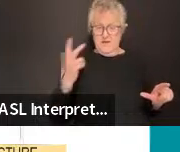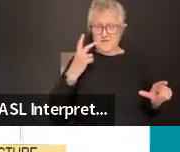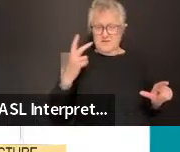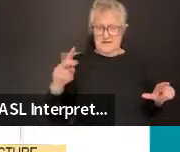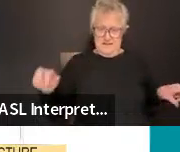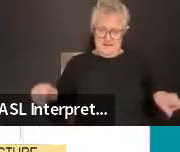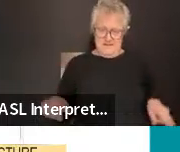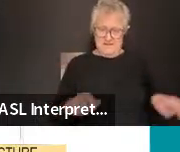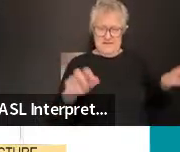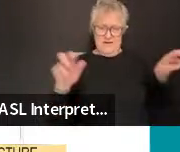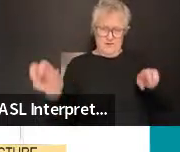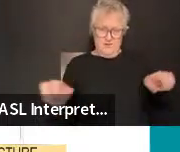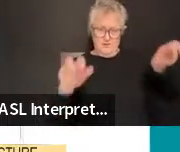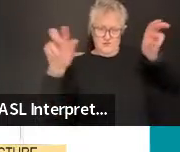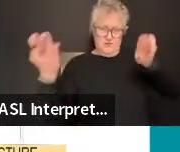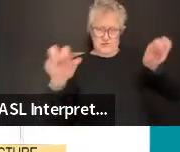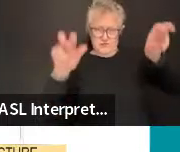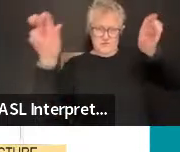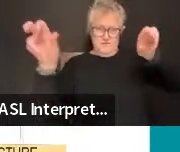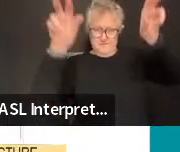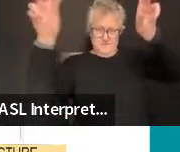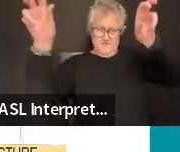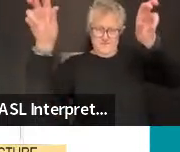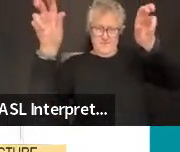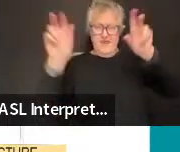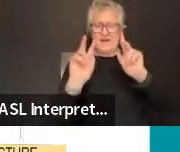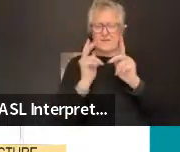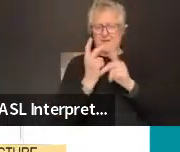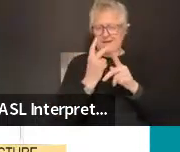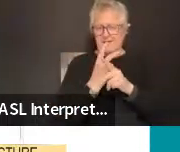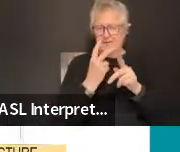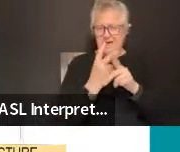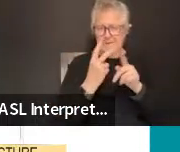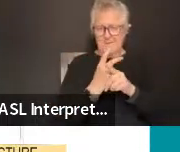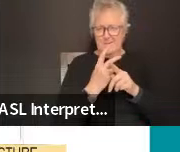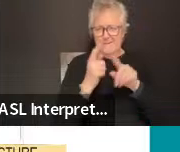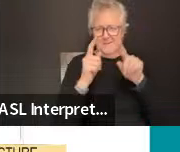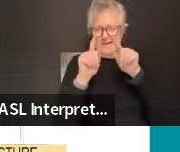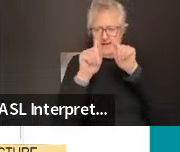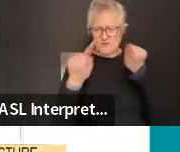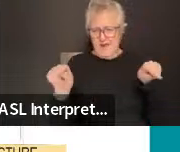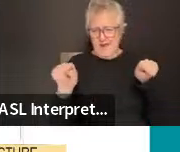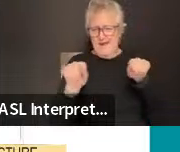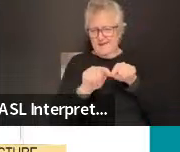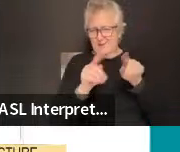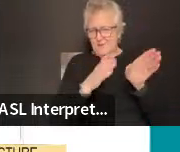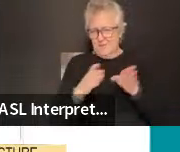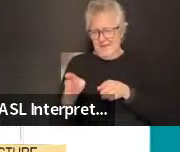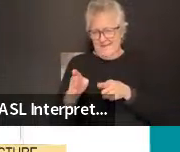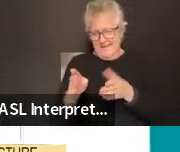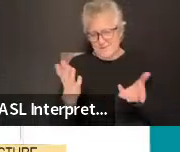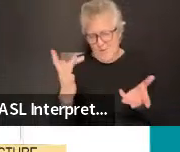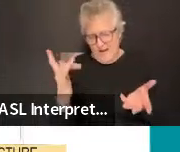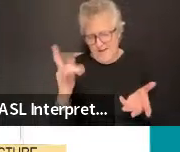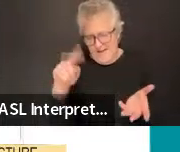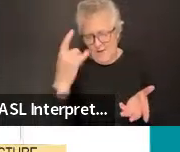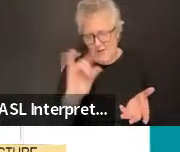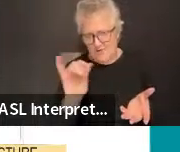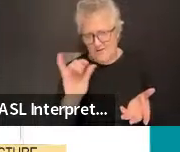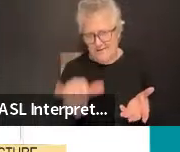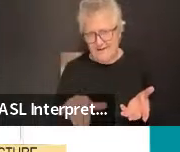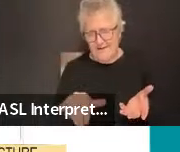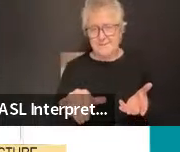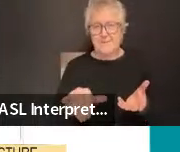up, and we configured them in a triangle and plan, so that's why they look this way. And the blue, it would be the elevators going up to the